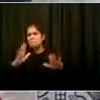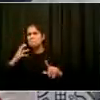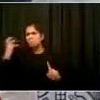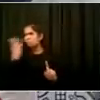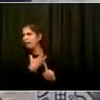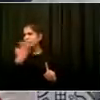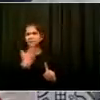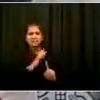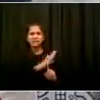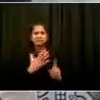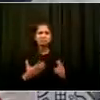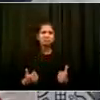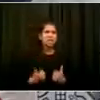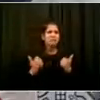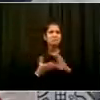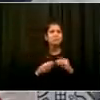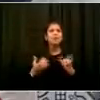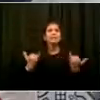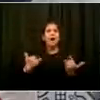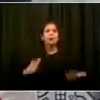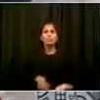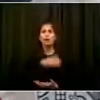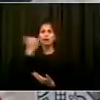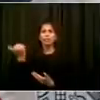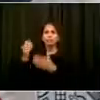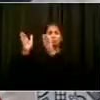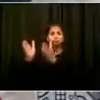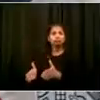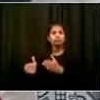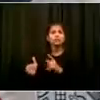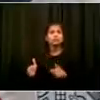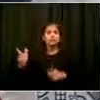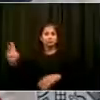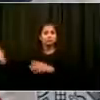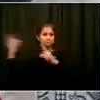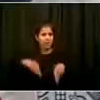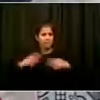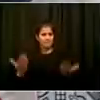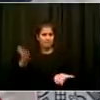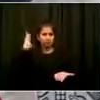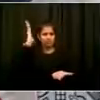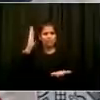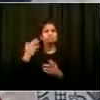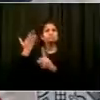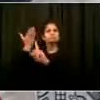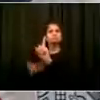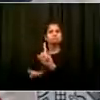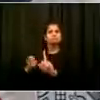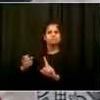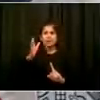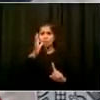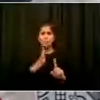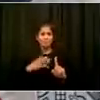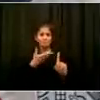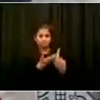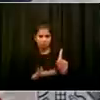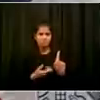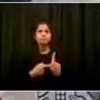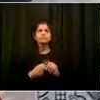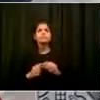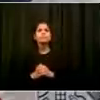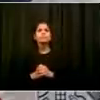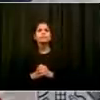hear from someone who can tell you what it means for the businesses that will have the opportunity to grow and to reach